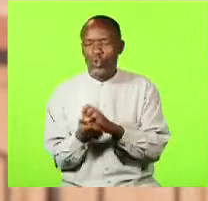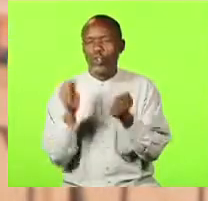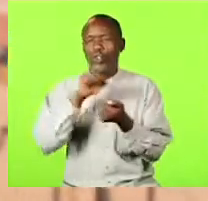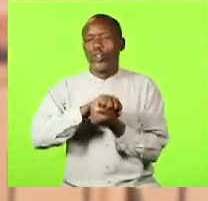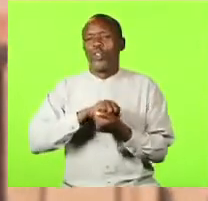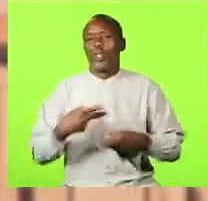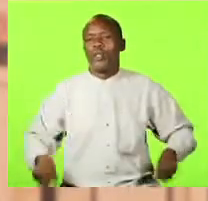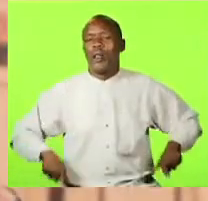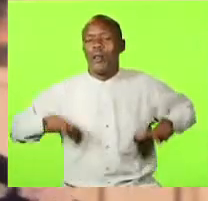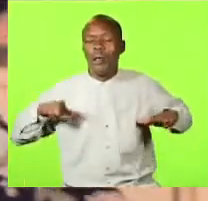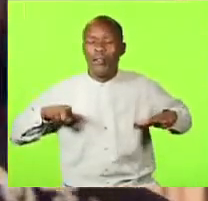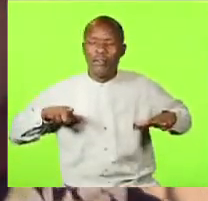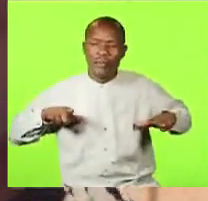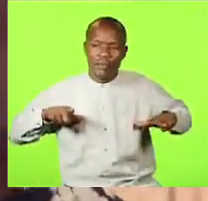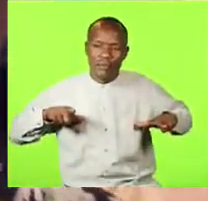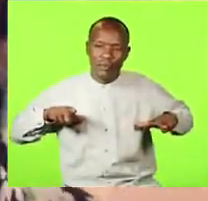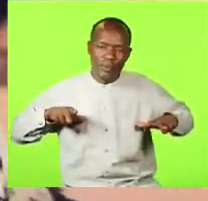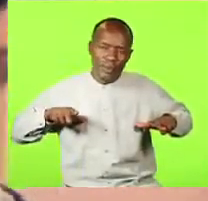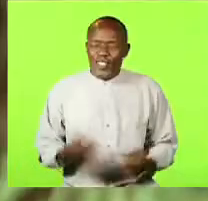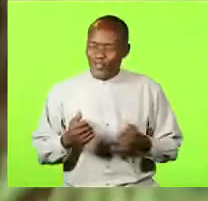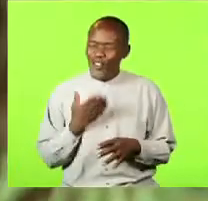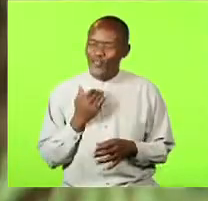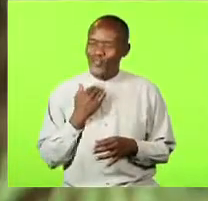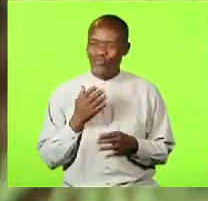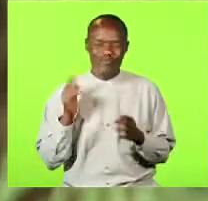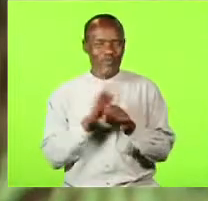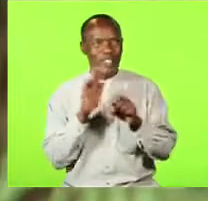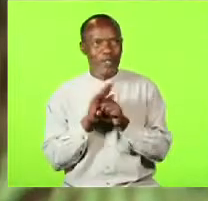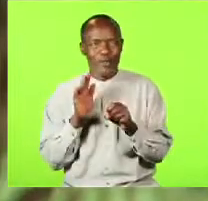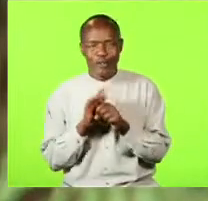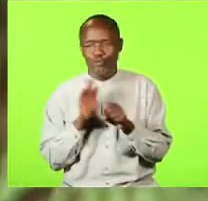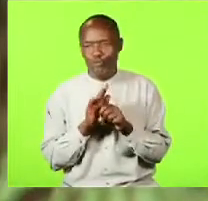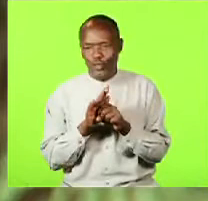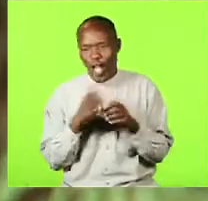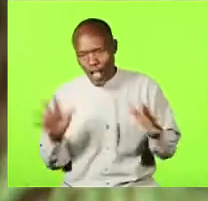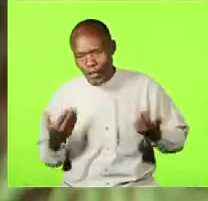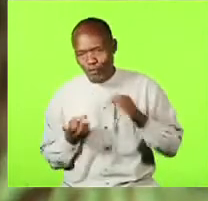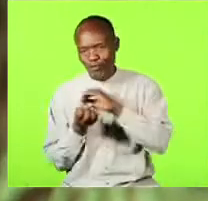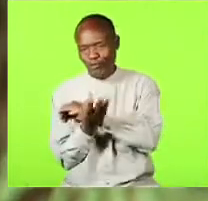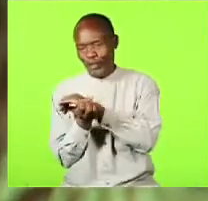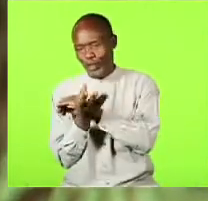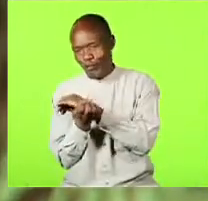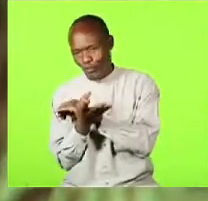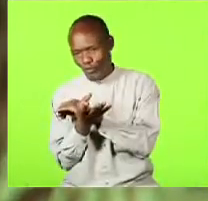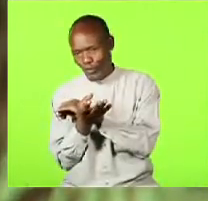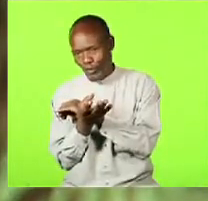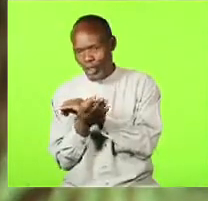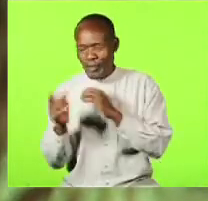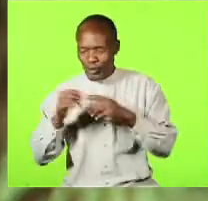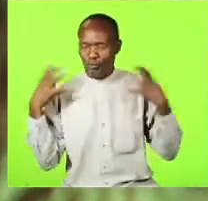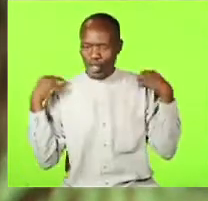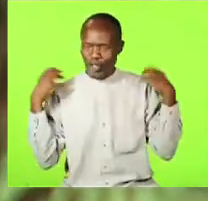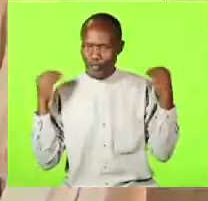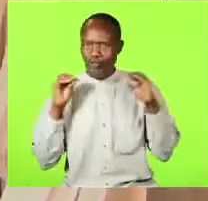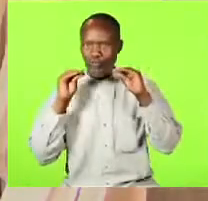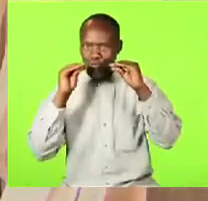i like the the approach enriching these people i like the practical part of it as in we use a lot of materials